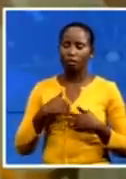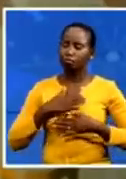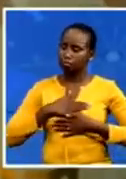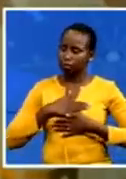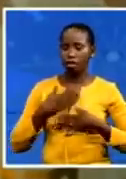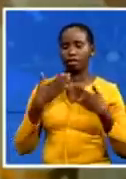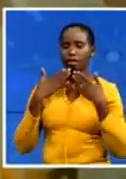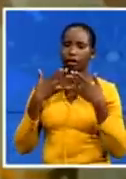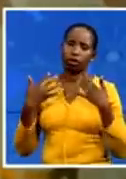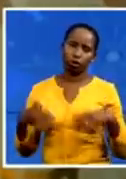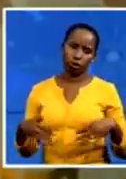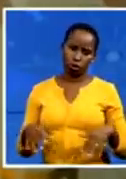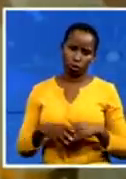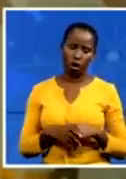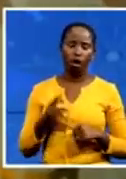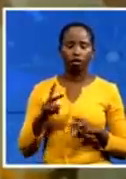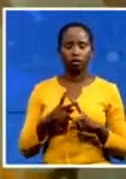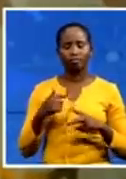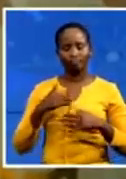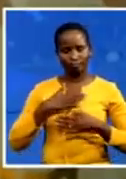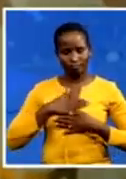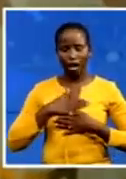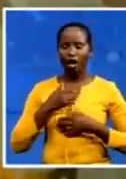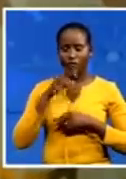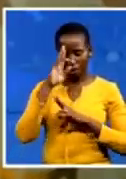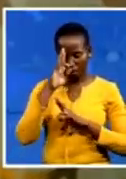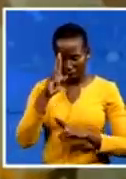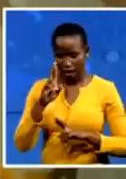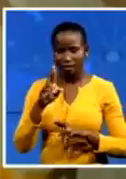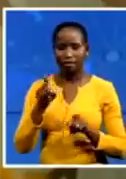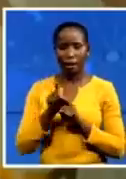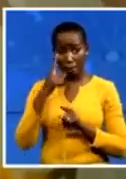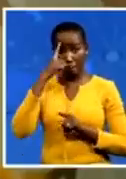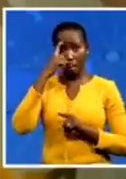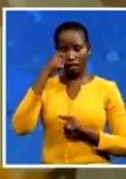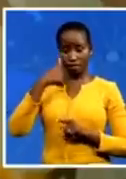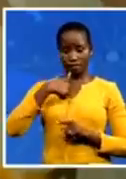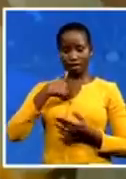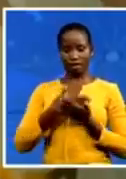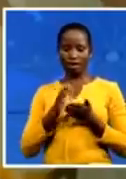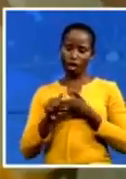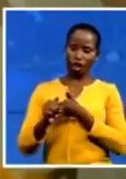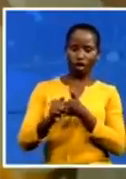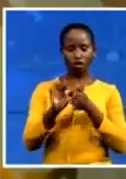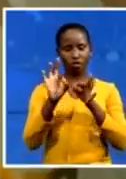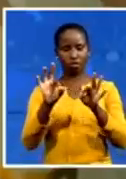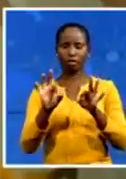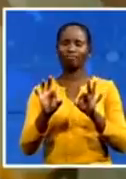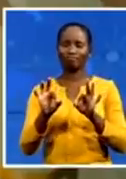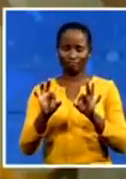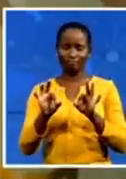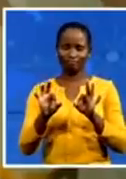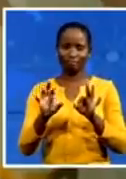respect and belief in me being a leader. I'm very grateful to them and the honor of being able to serve my